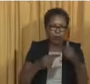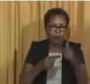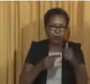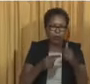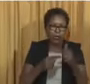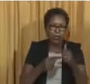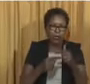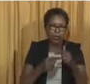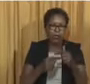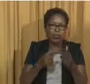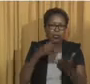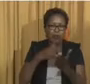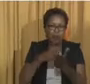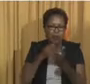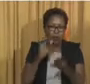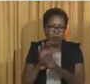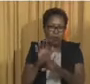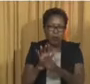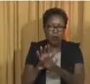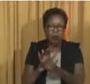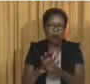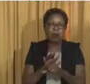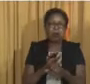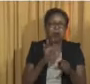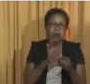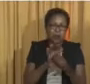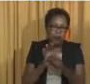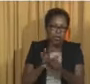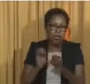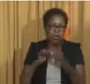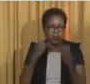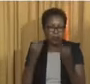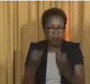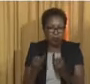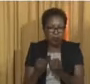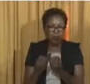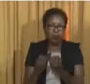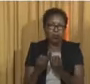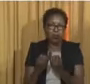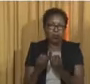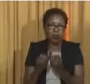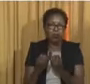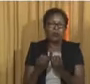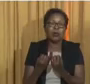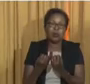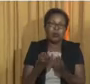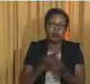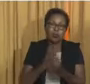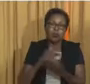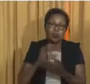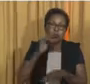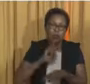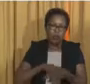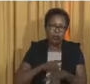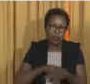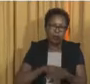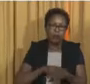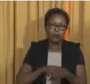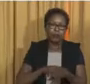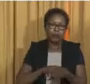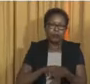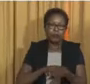multi-stage, involves multiple institutions, is time-consuming, engenders inclusivity